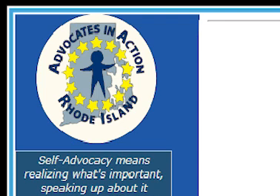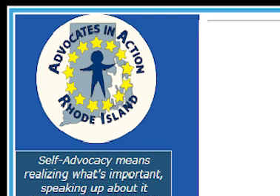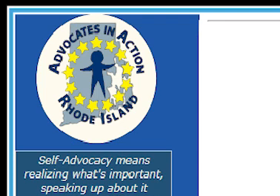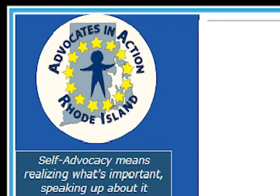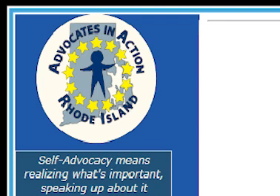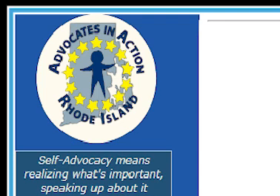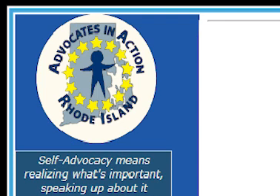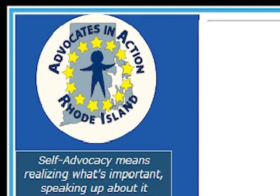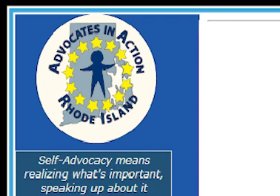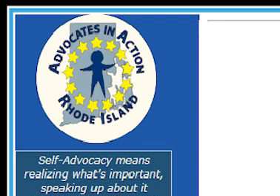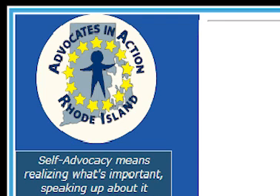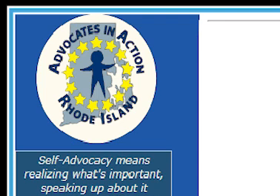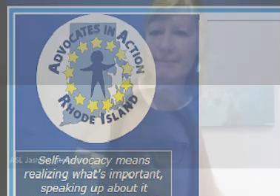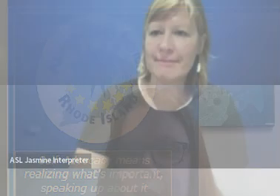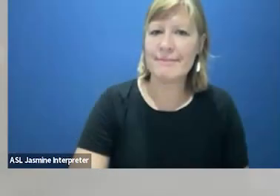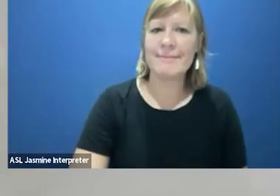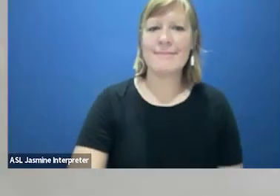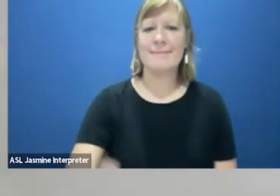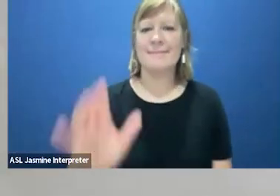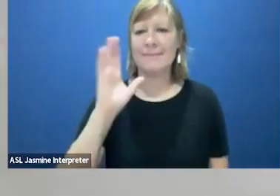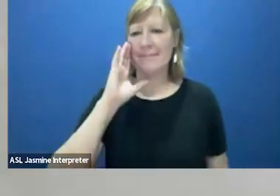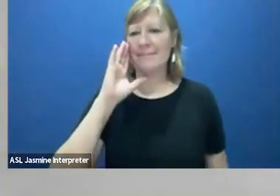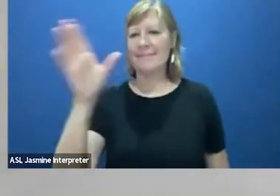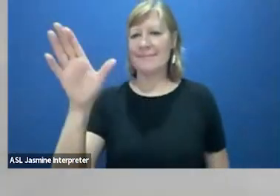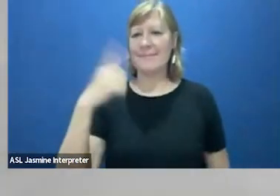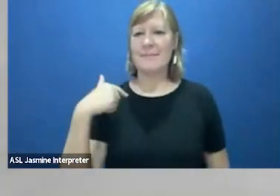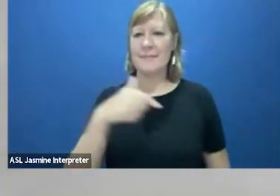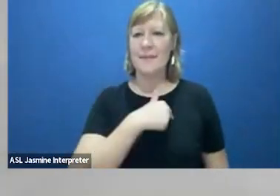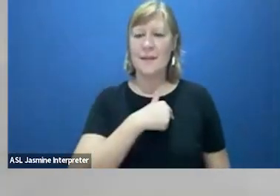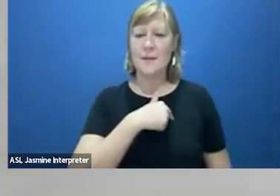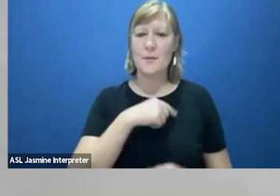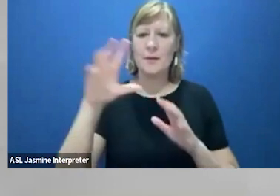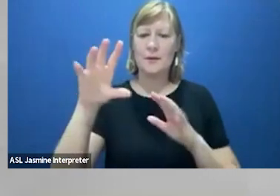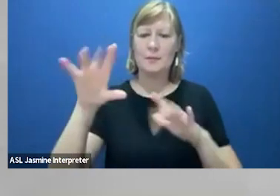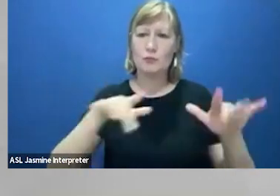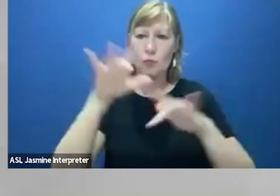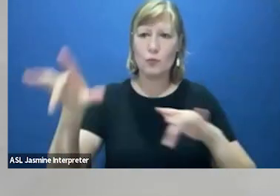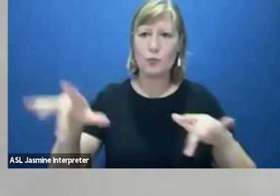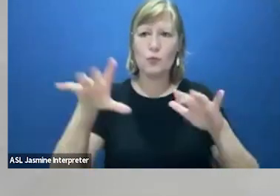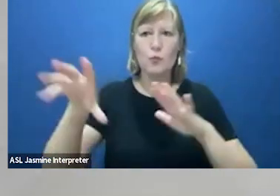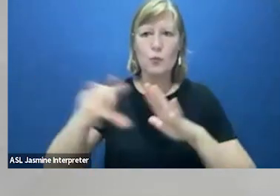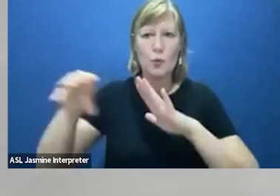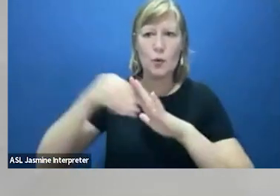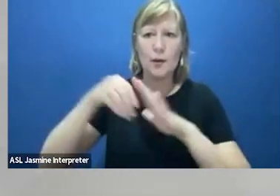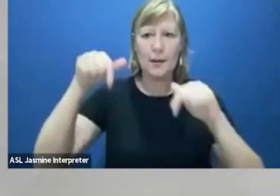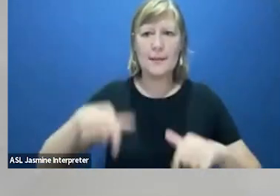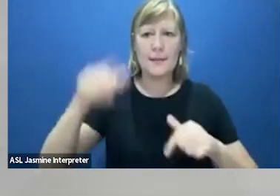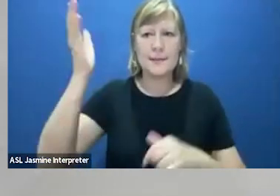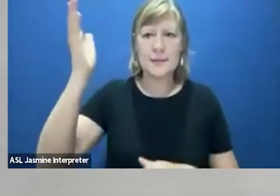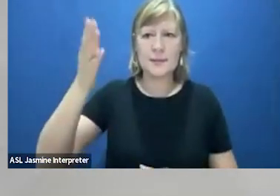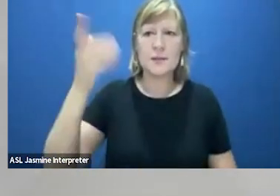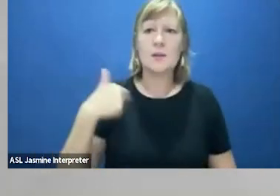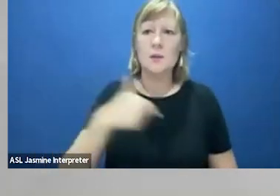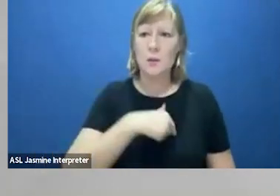www.advocatesinaction.org/DD Community Forums. We are recording this and we are also on Facebook live stream,